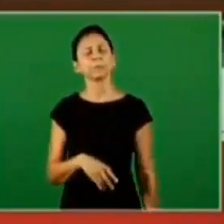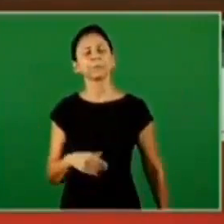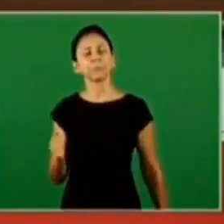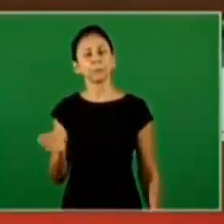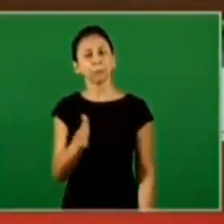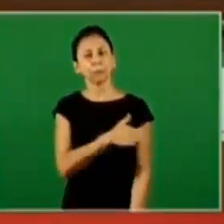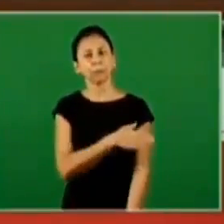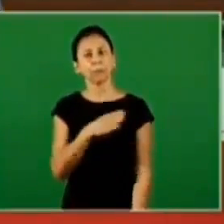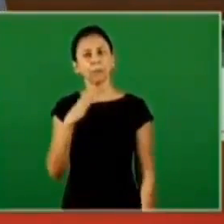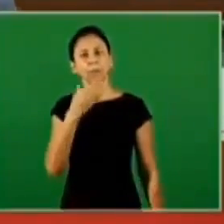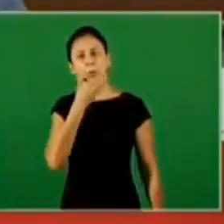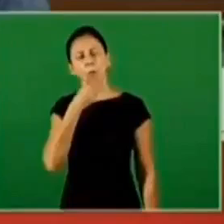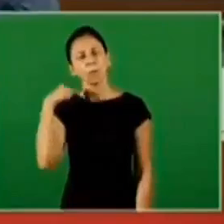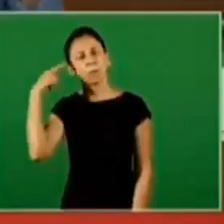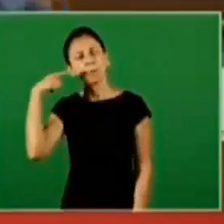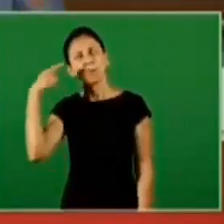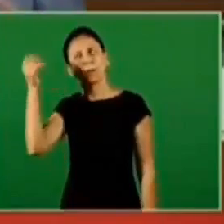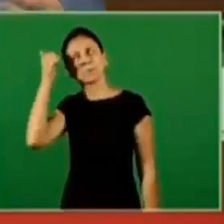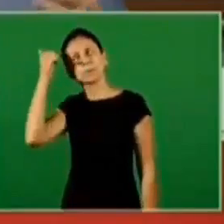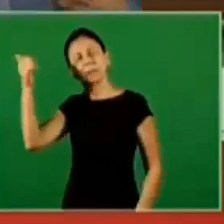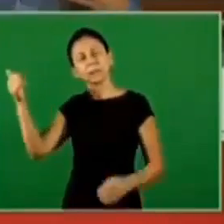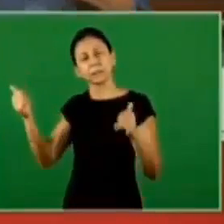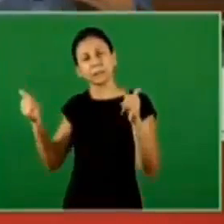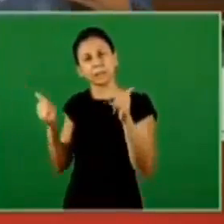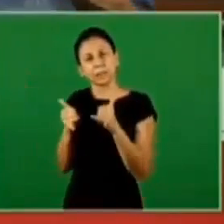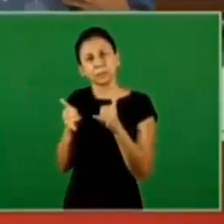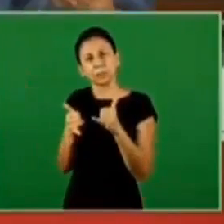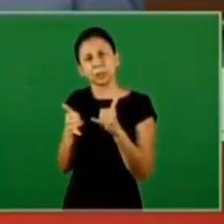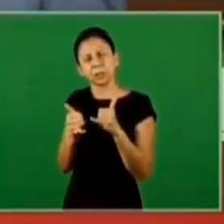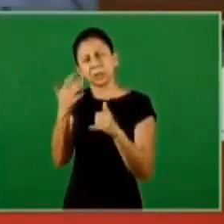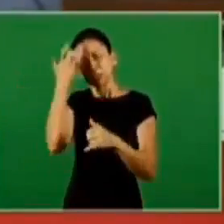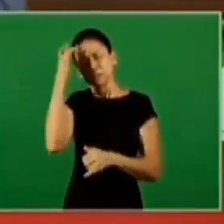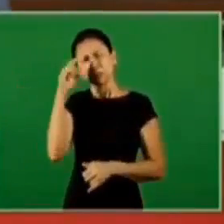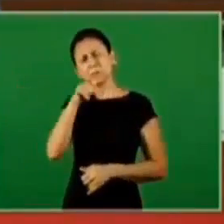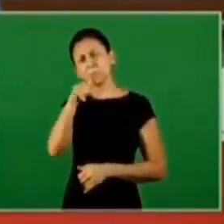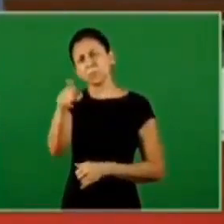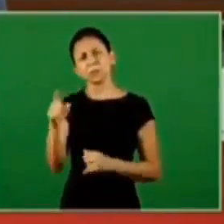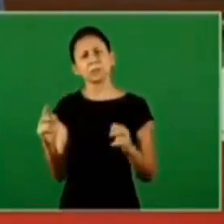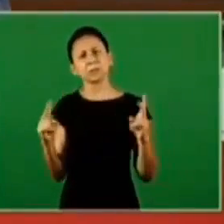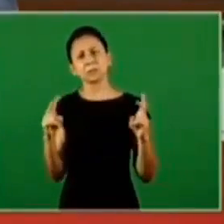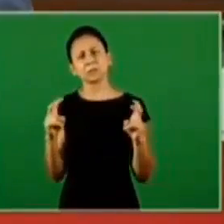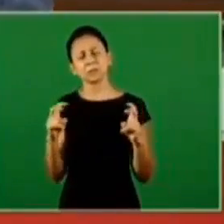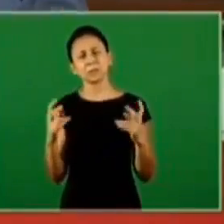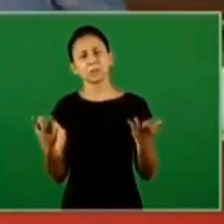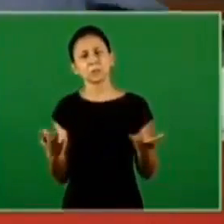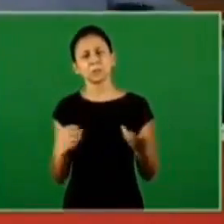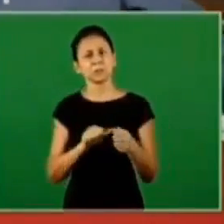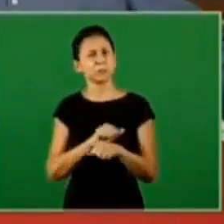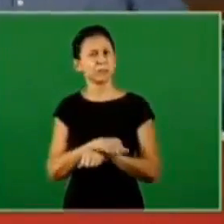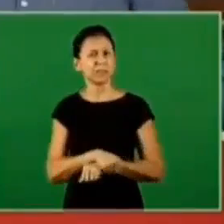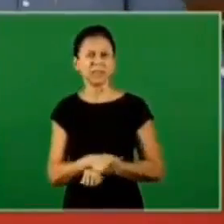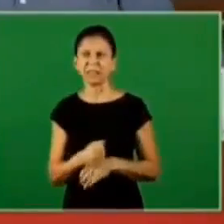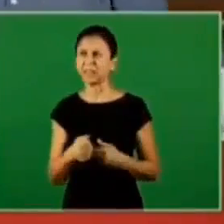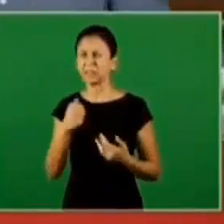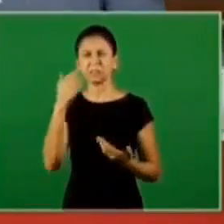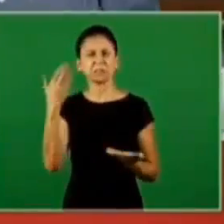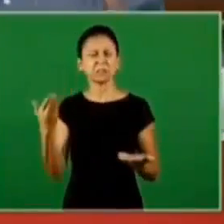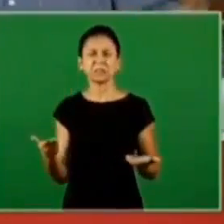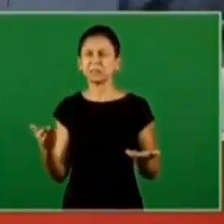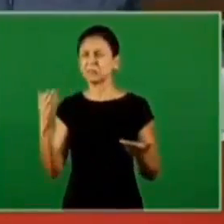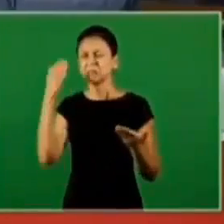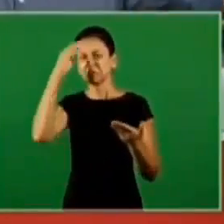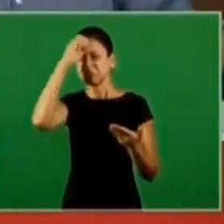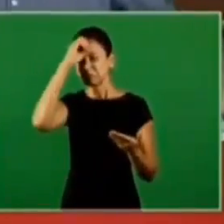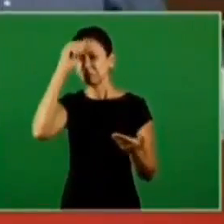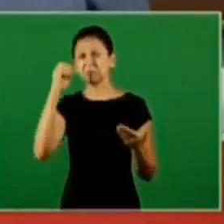A lawyer called me to say the following. Hey, I didn't know why you were teaching this on the seminar. I didn't understand